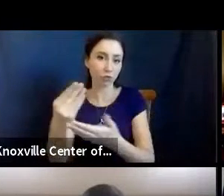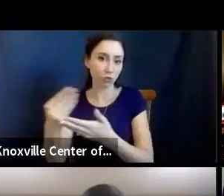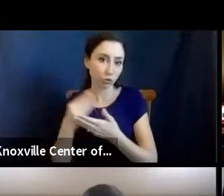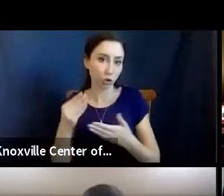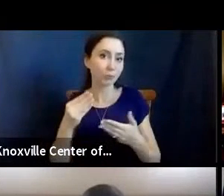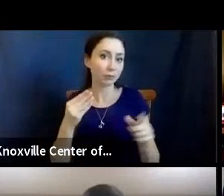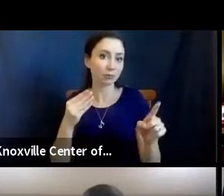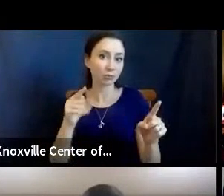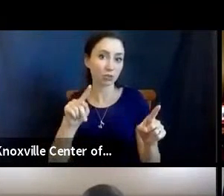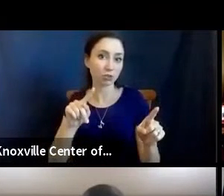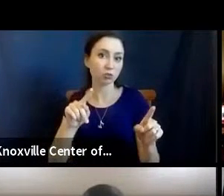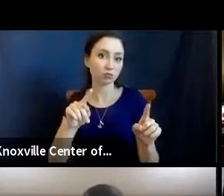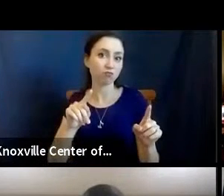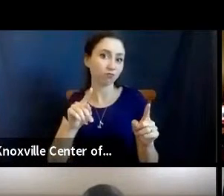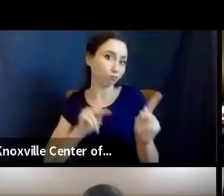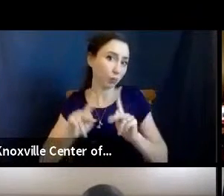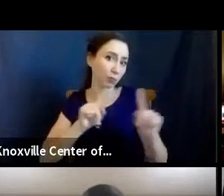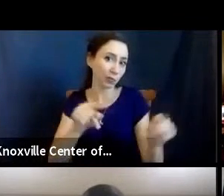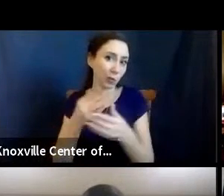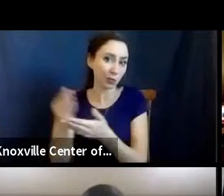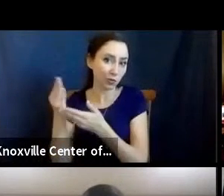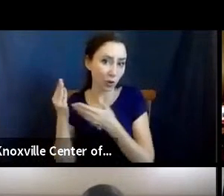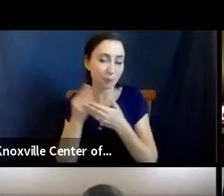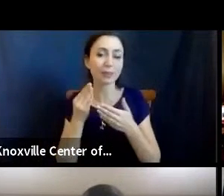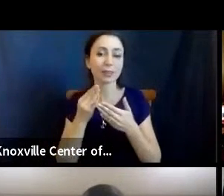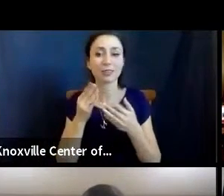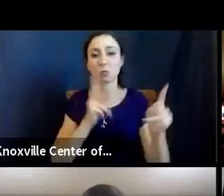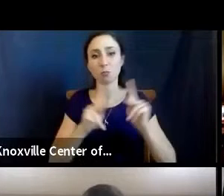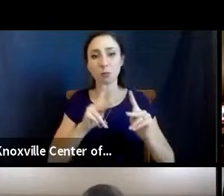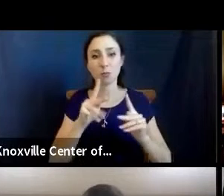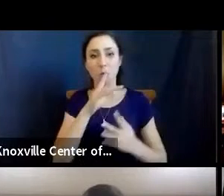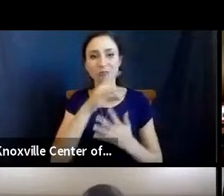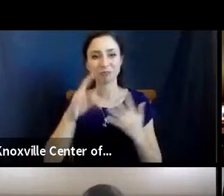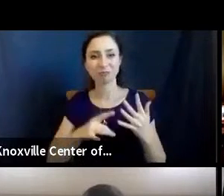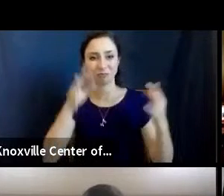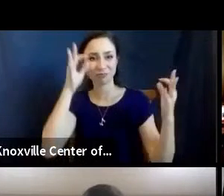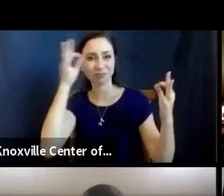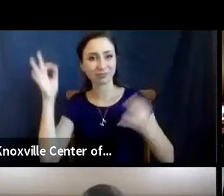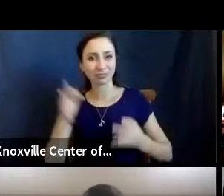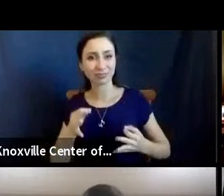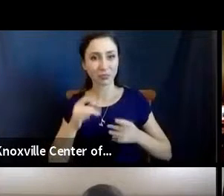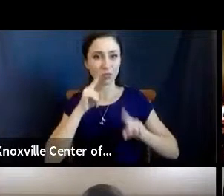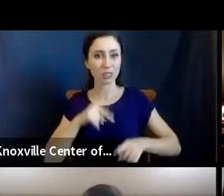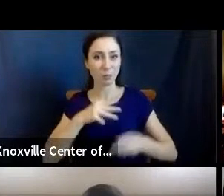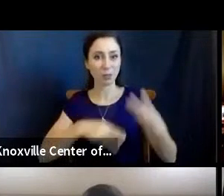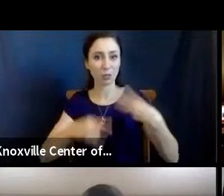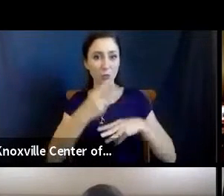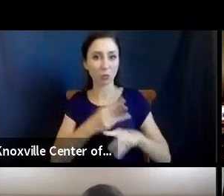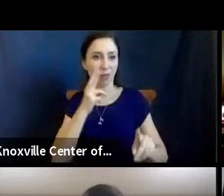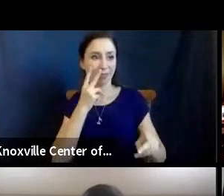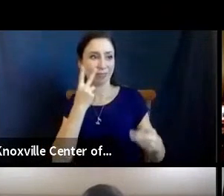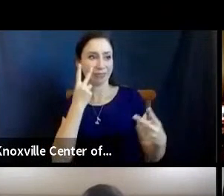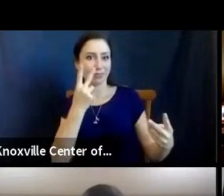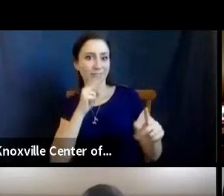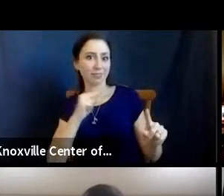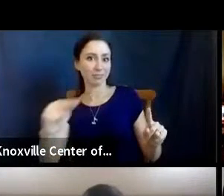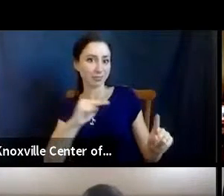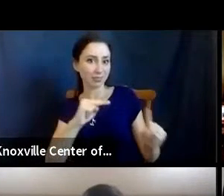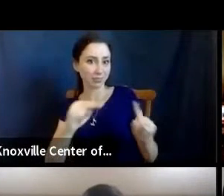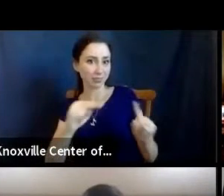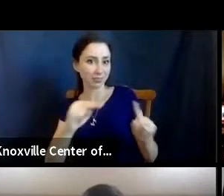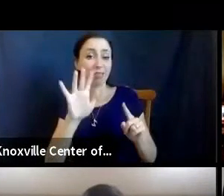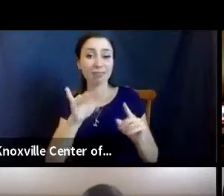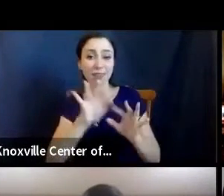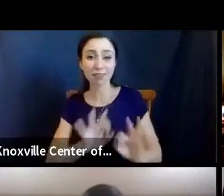the individuals making choices in response to the world they see, that's going to matter a lot, regardless of the